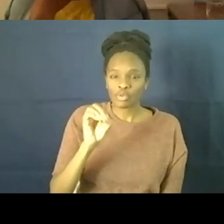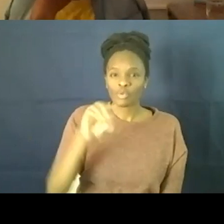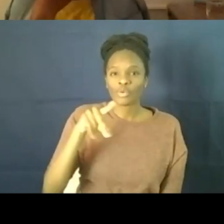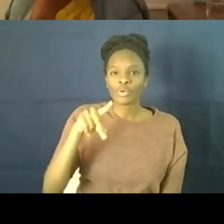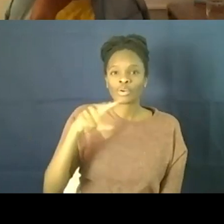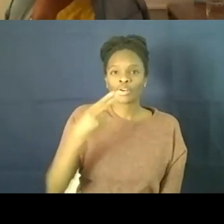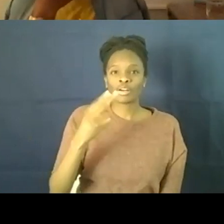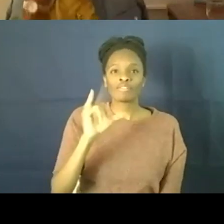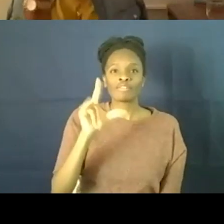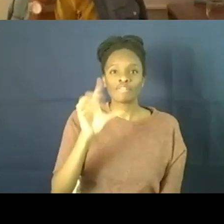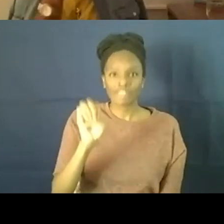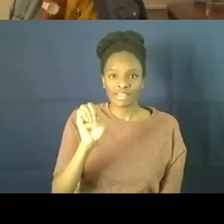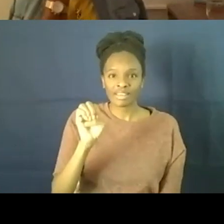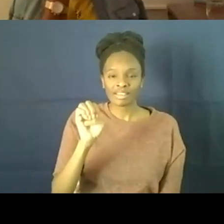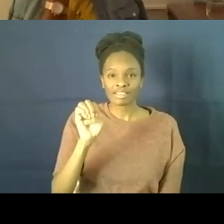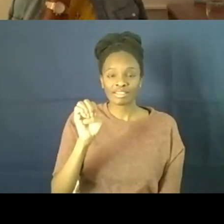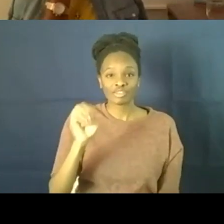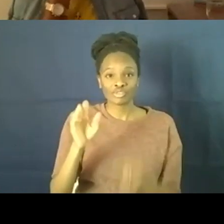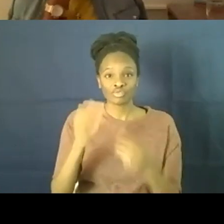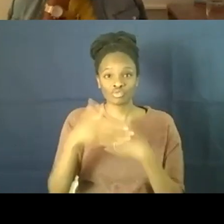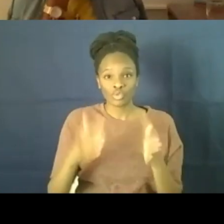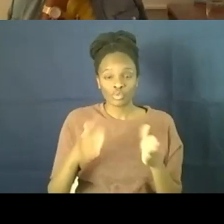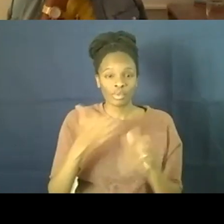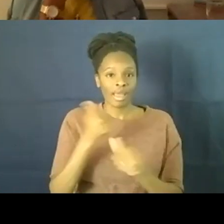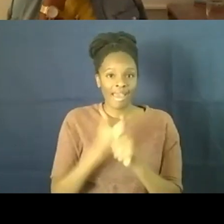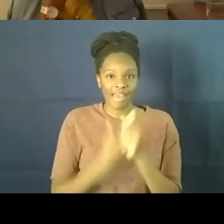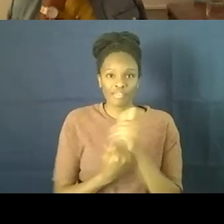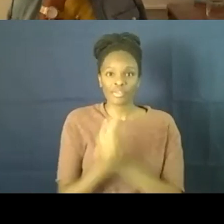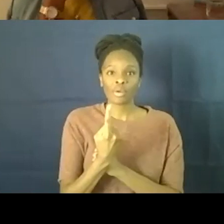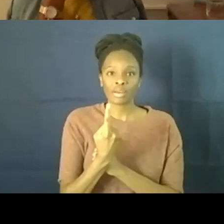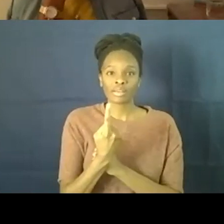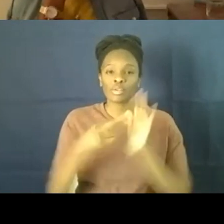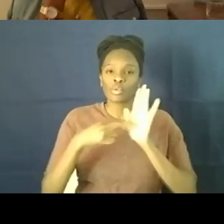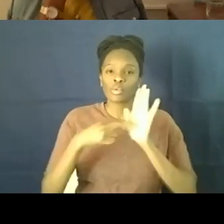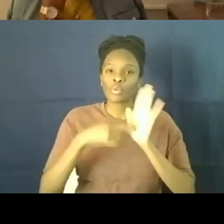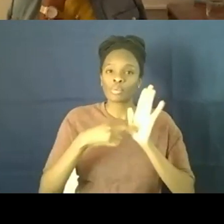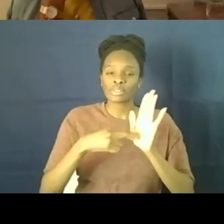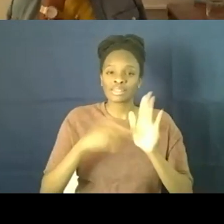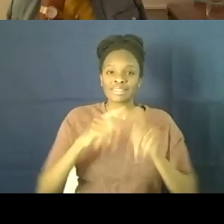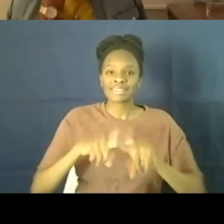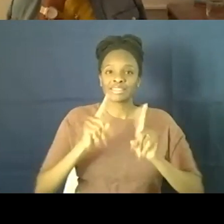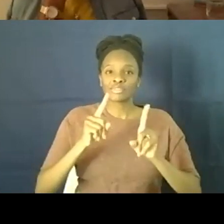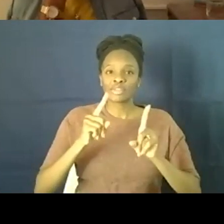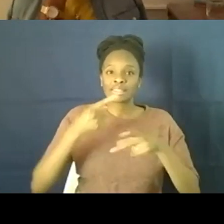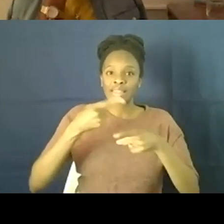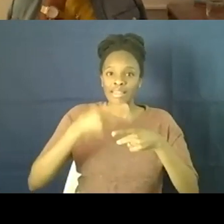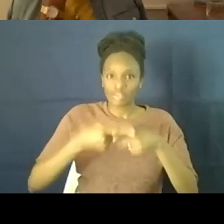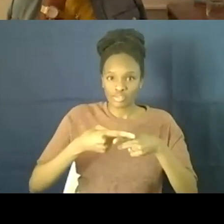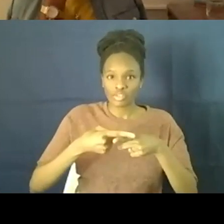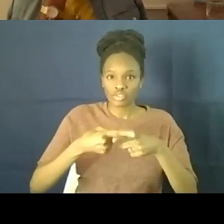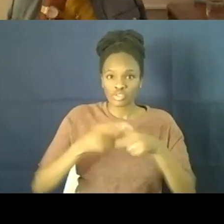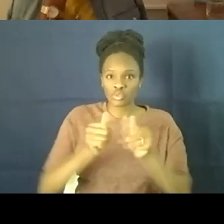androphilic. Even in our androphilic room, everyone sort of, you know, represents a different intersection of things. You